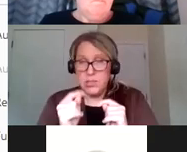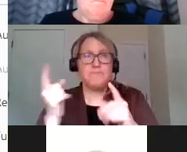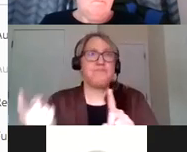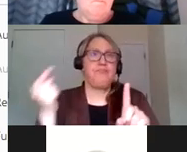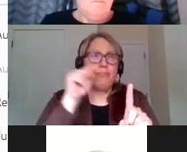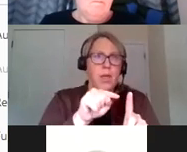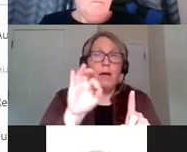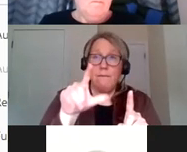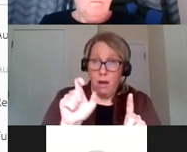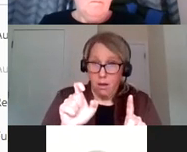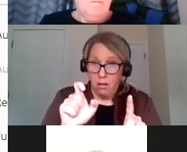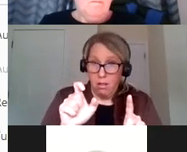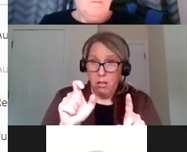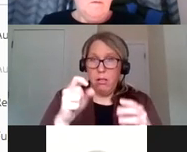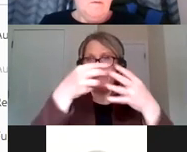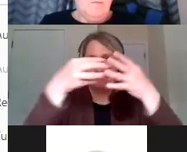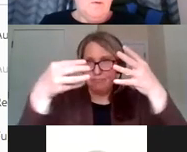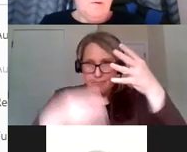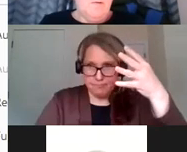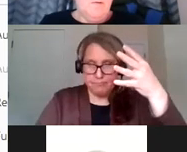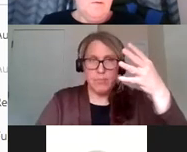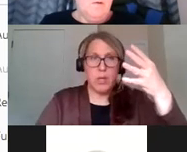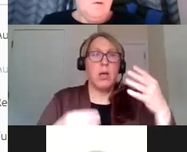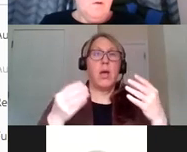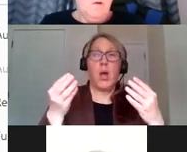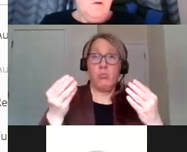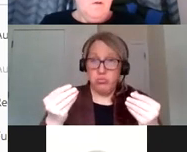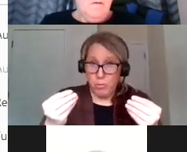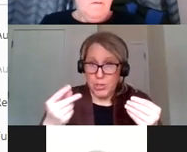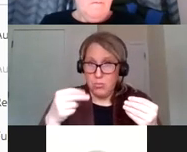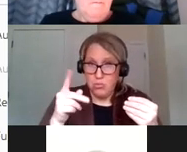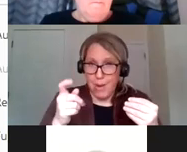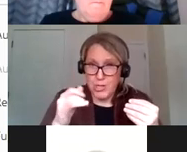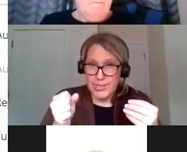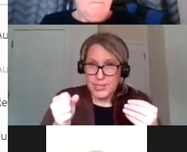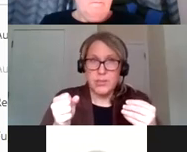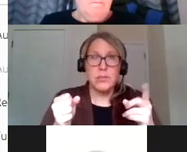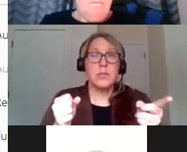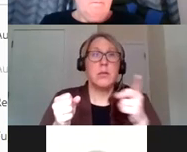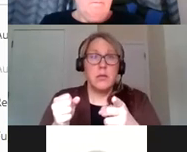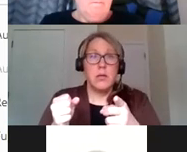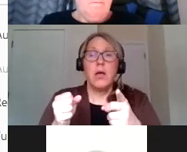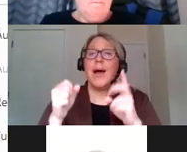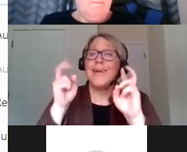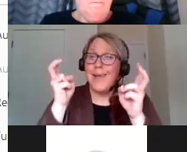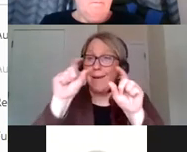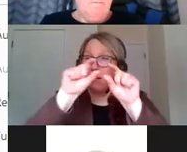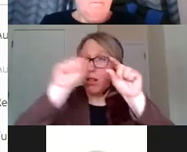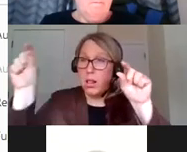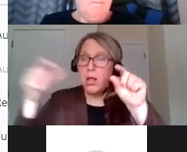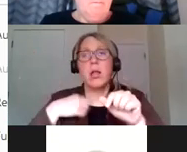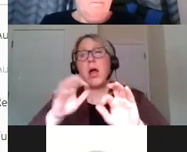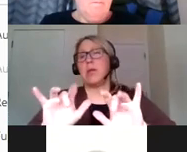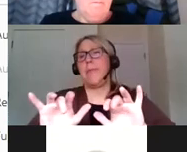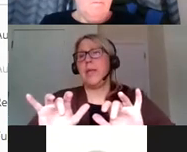to File. Yep, and properties. And Properties, and go into the title and type something